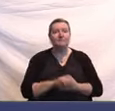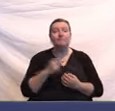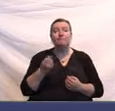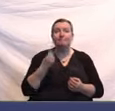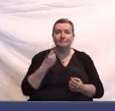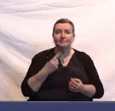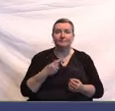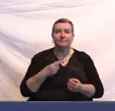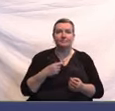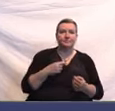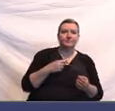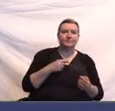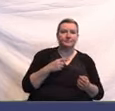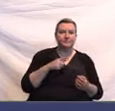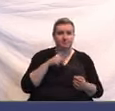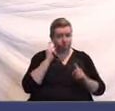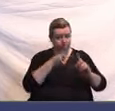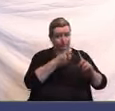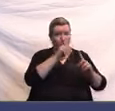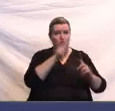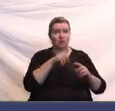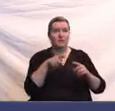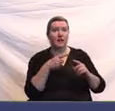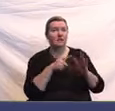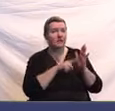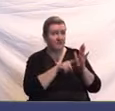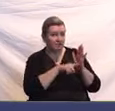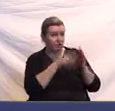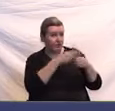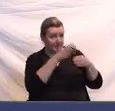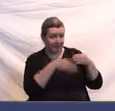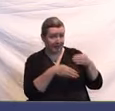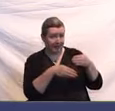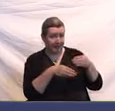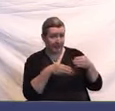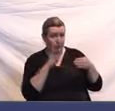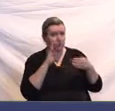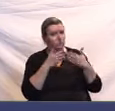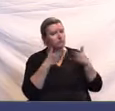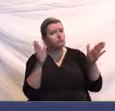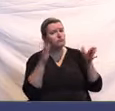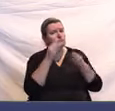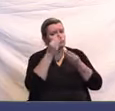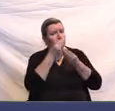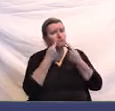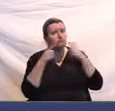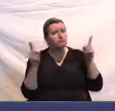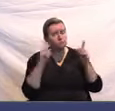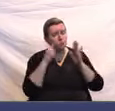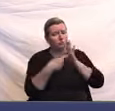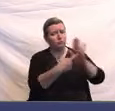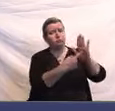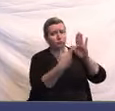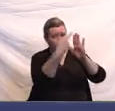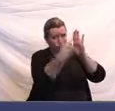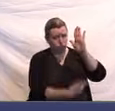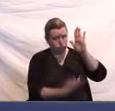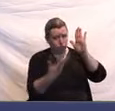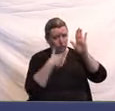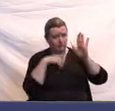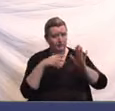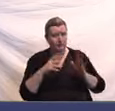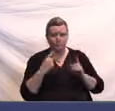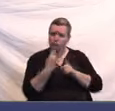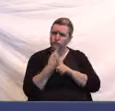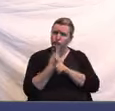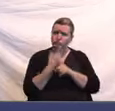to your question, when it is complete, we'll make the findings public as appropriate. And the public,